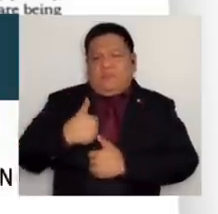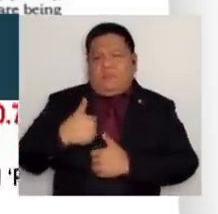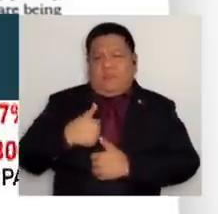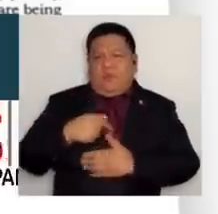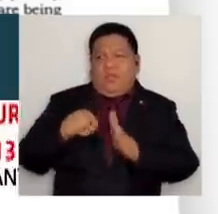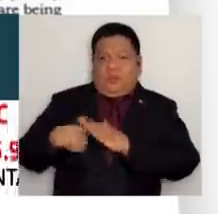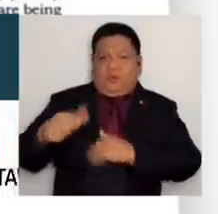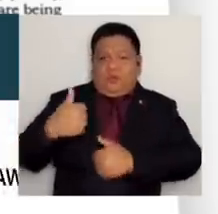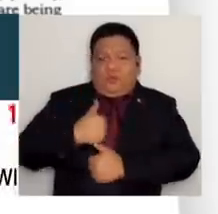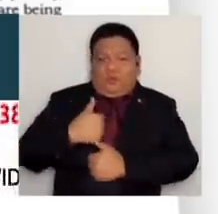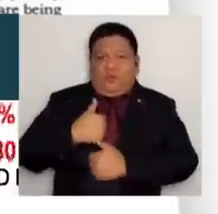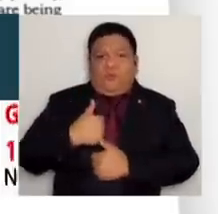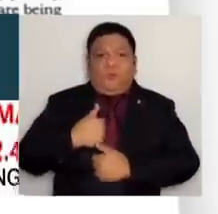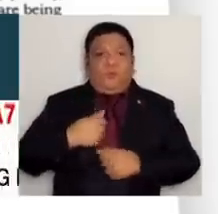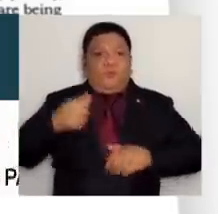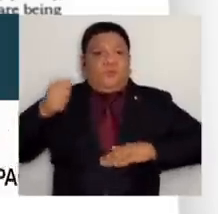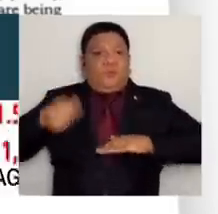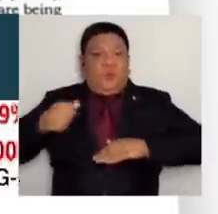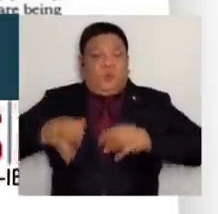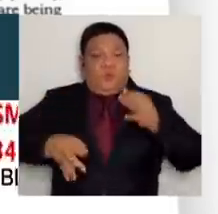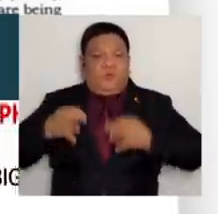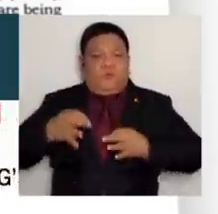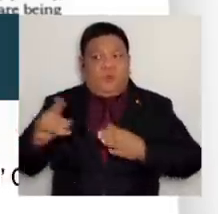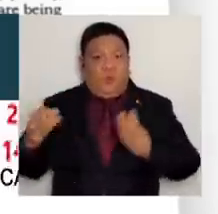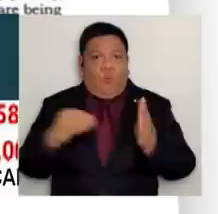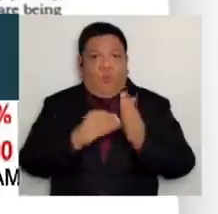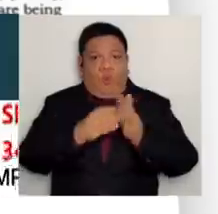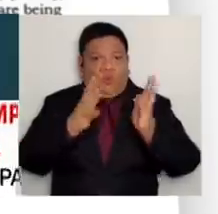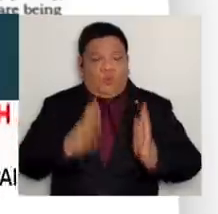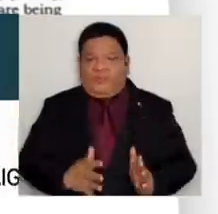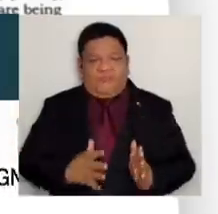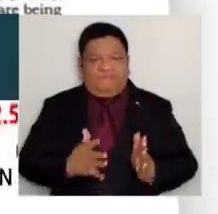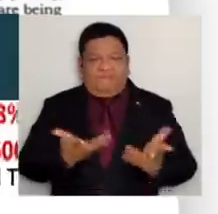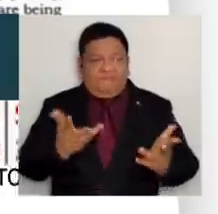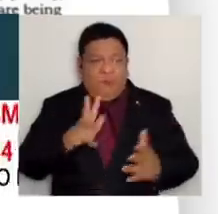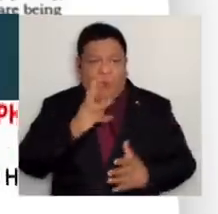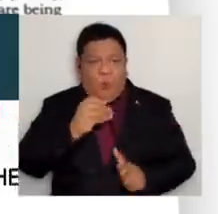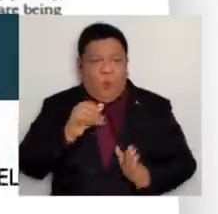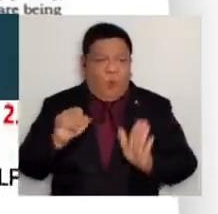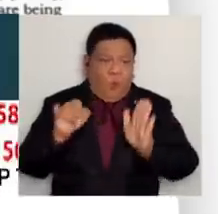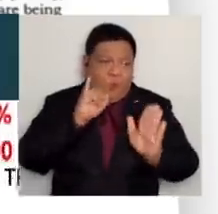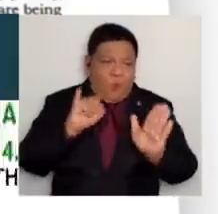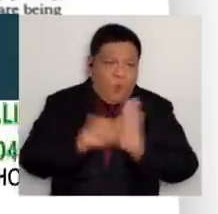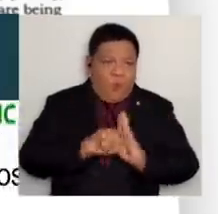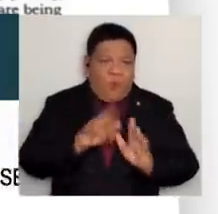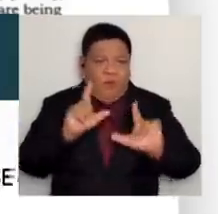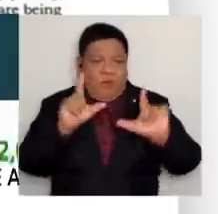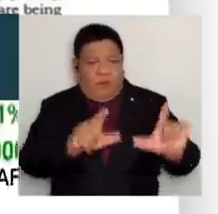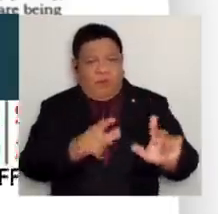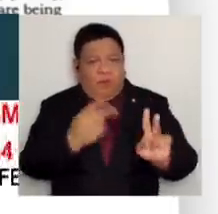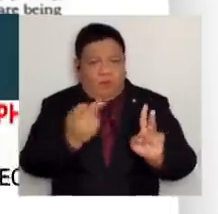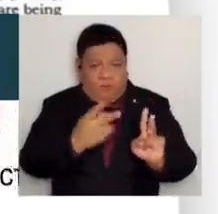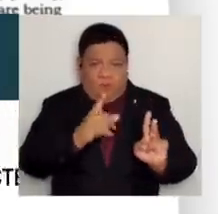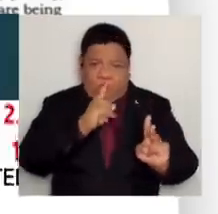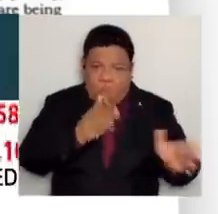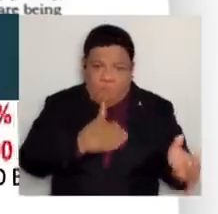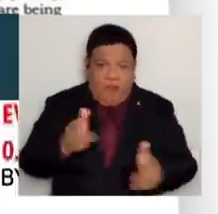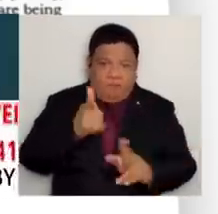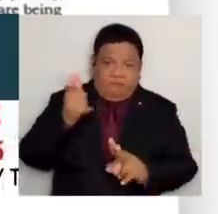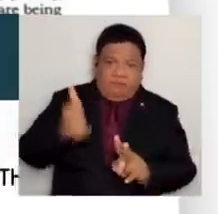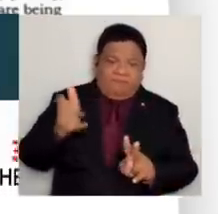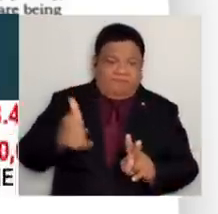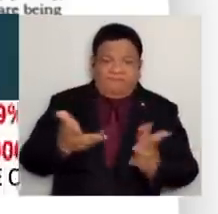said the prosecution failed to prove the identities of the accused as the perpetrators. It also